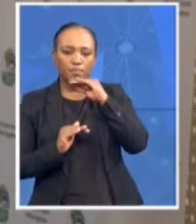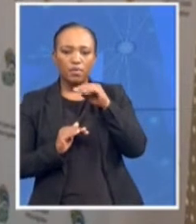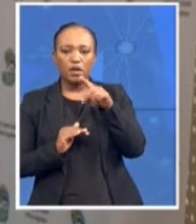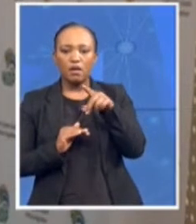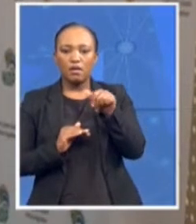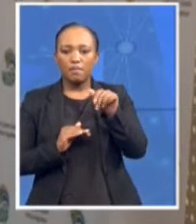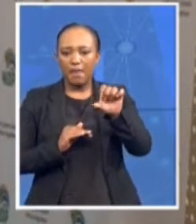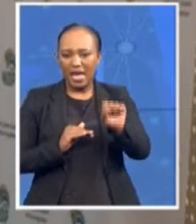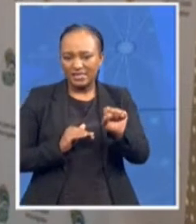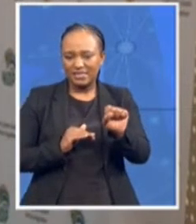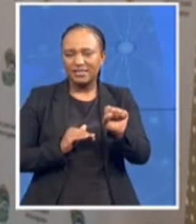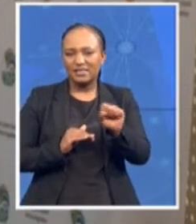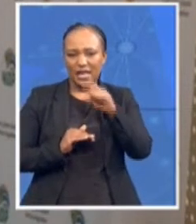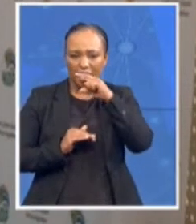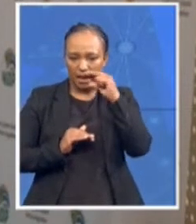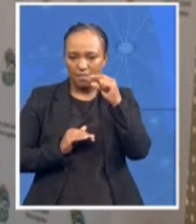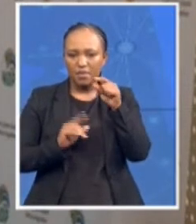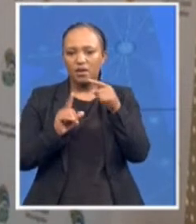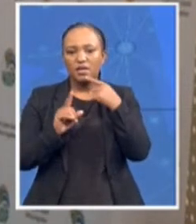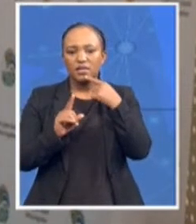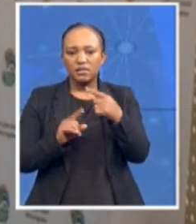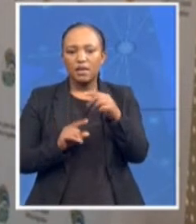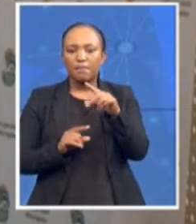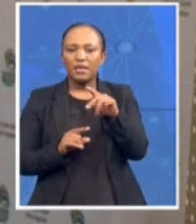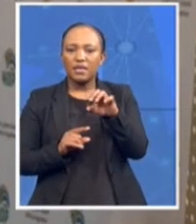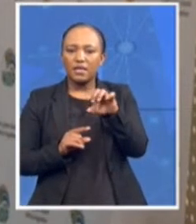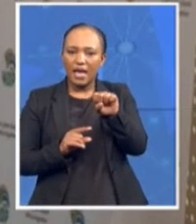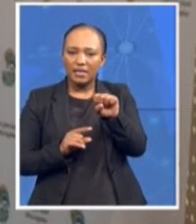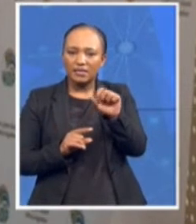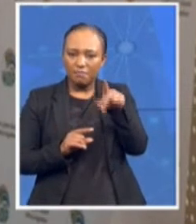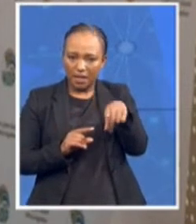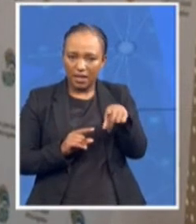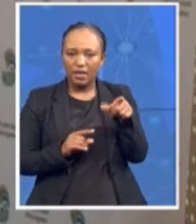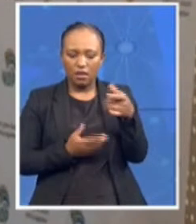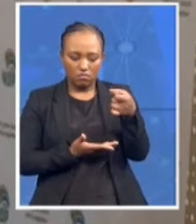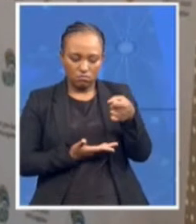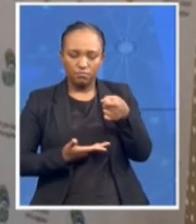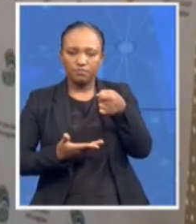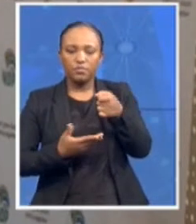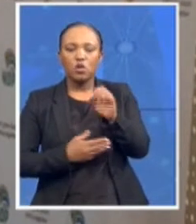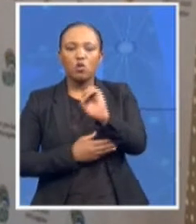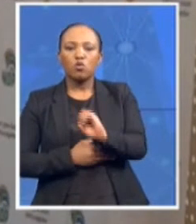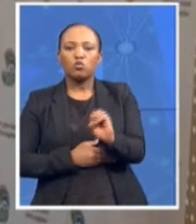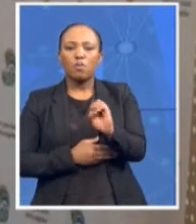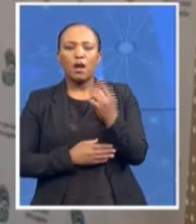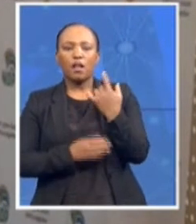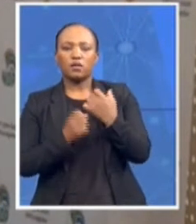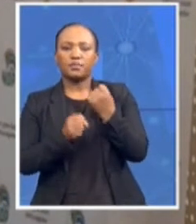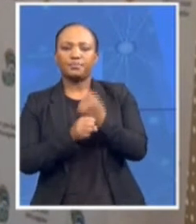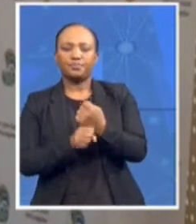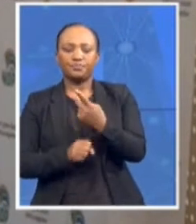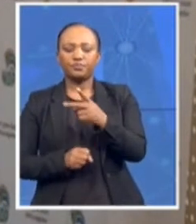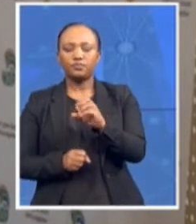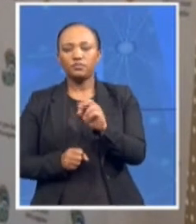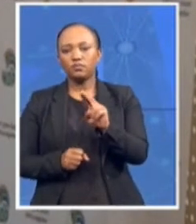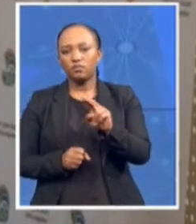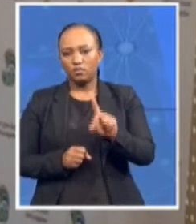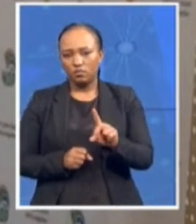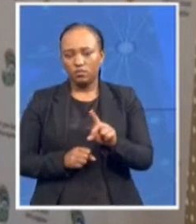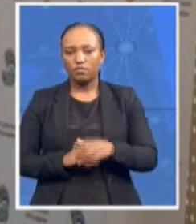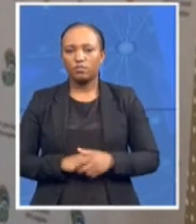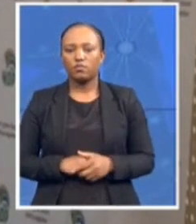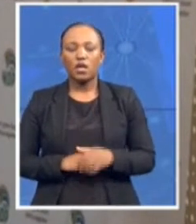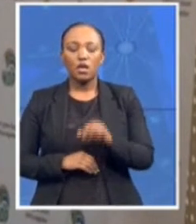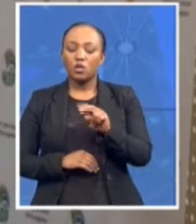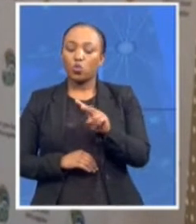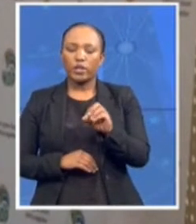the PESP. This was in October 2020. The responsibilities assigned and agreed to by the